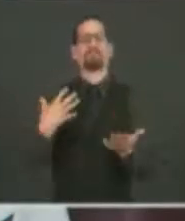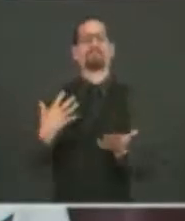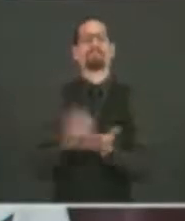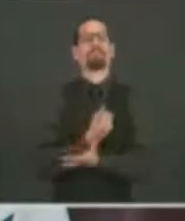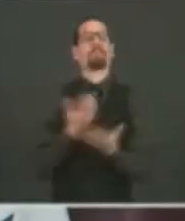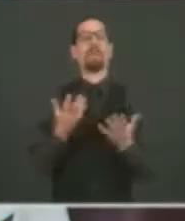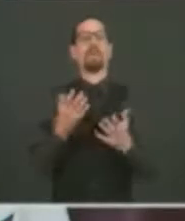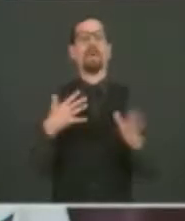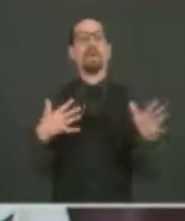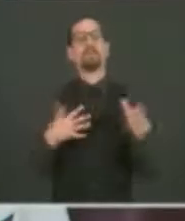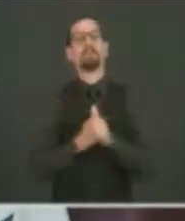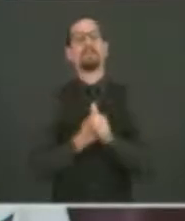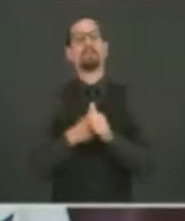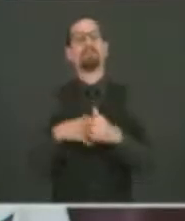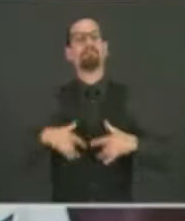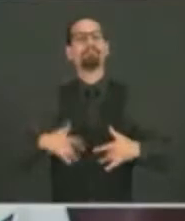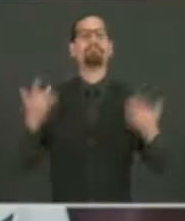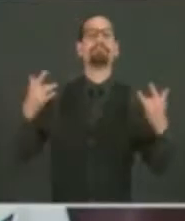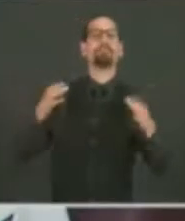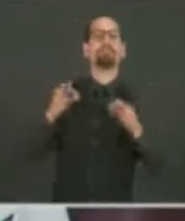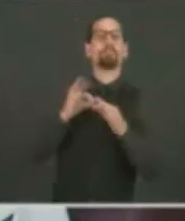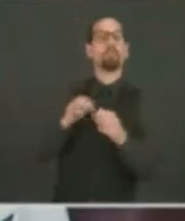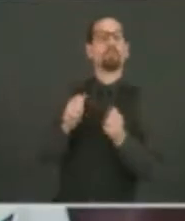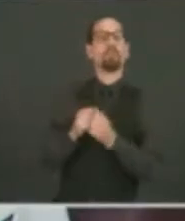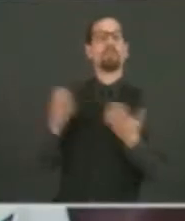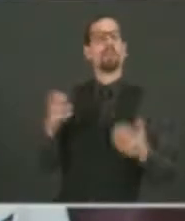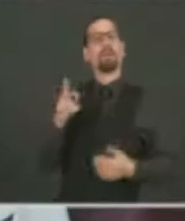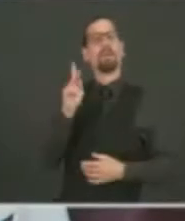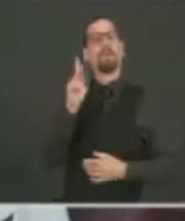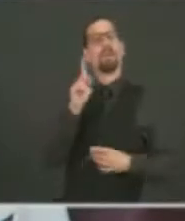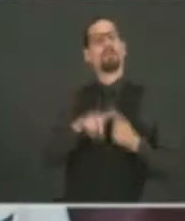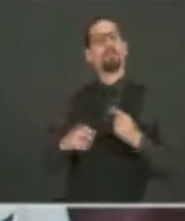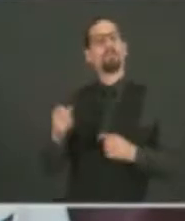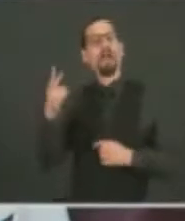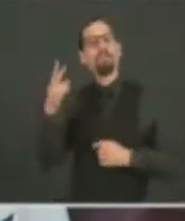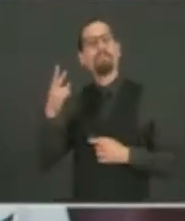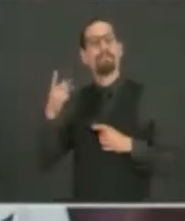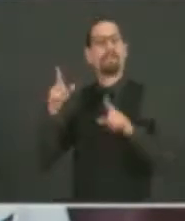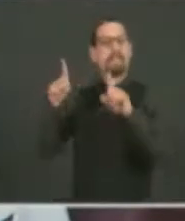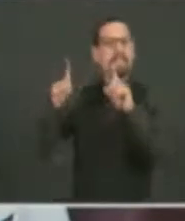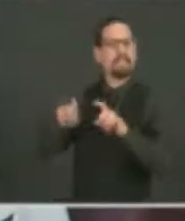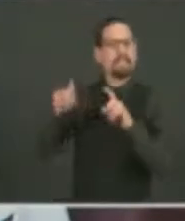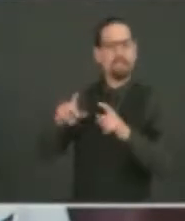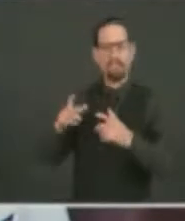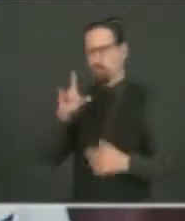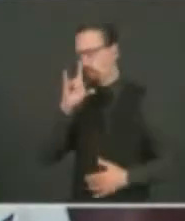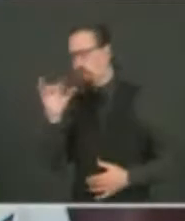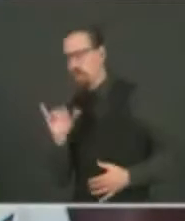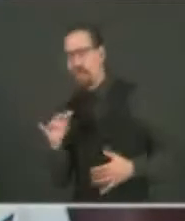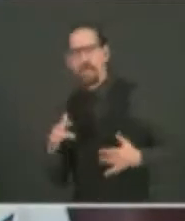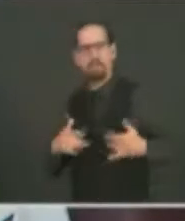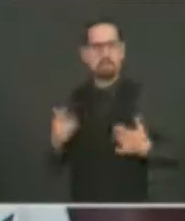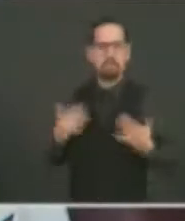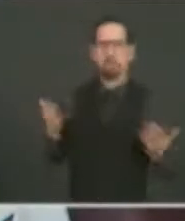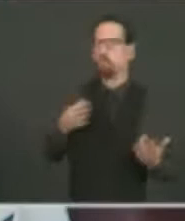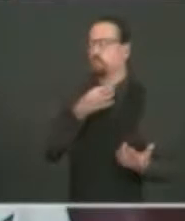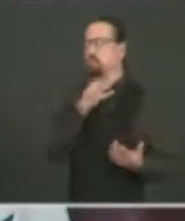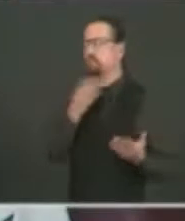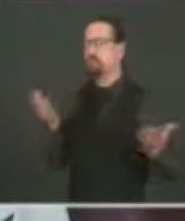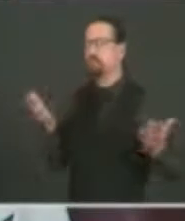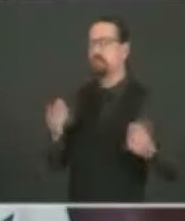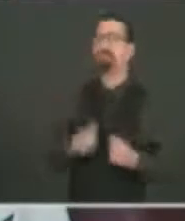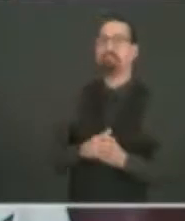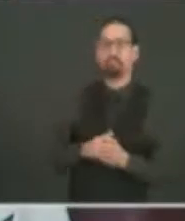the first week of school, we tested an average of 250 people per day just through